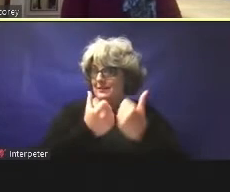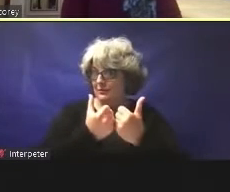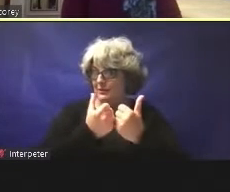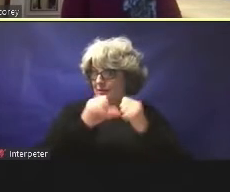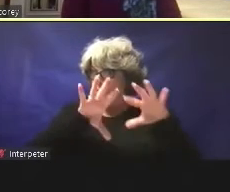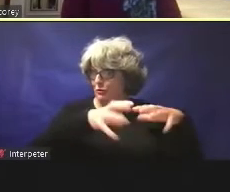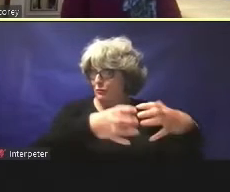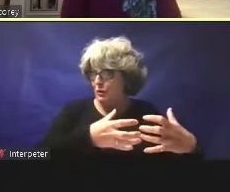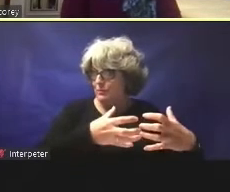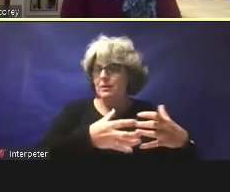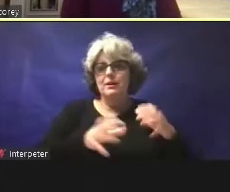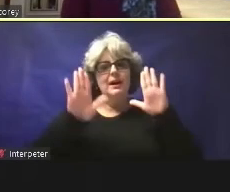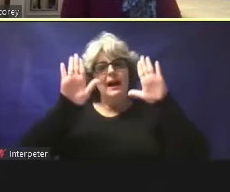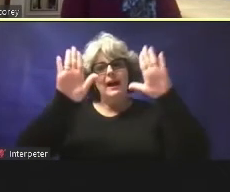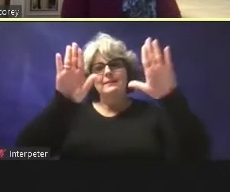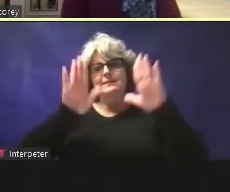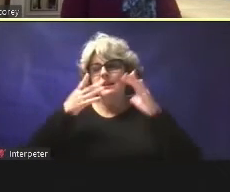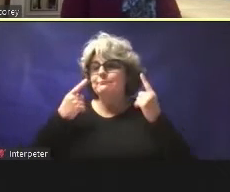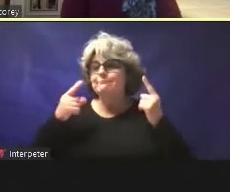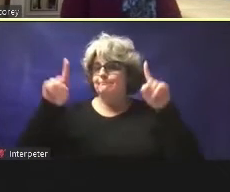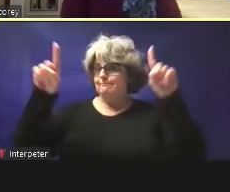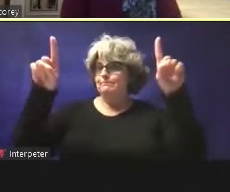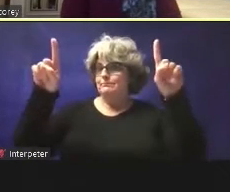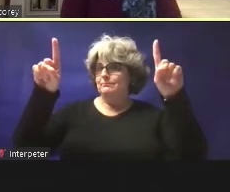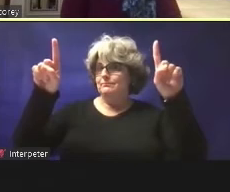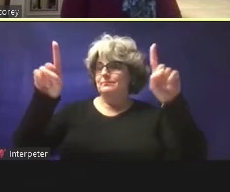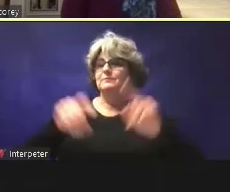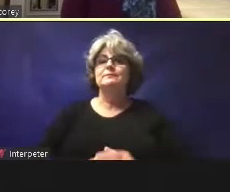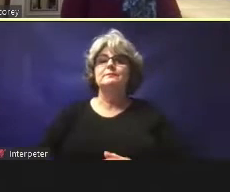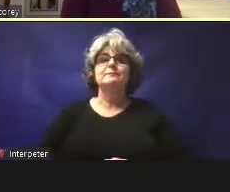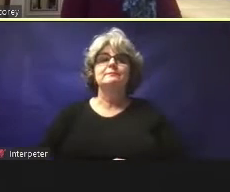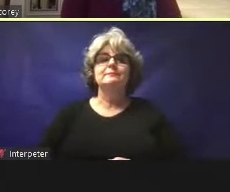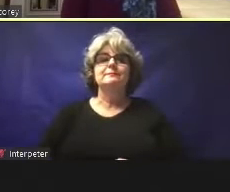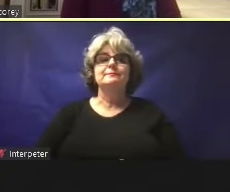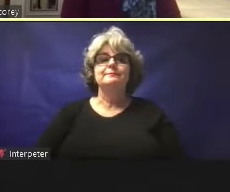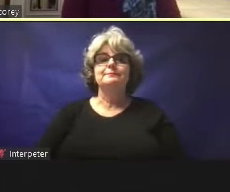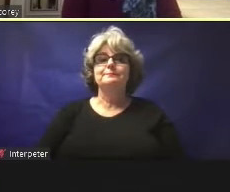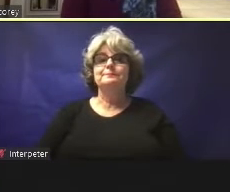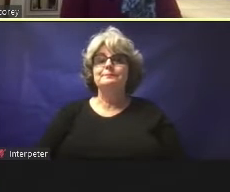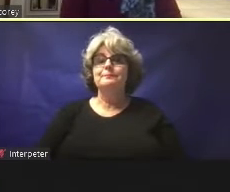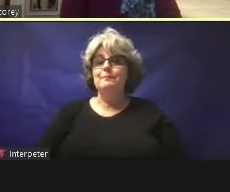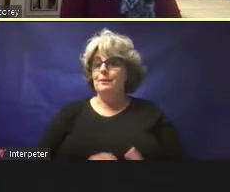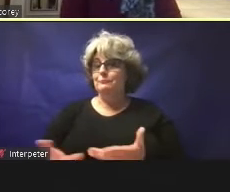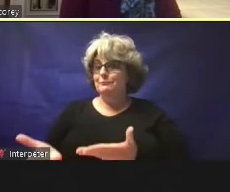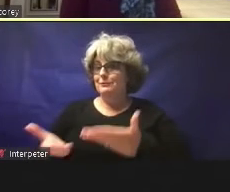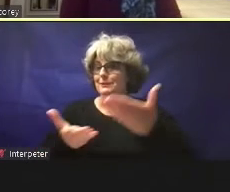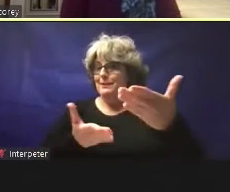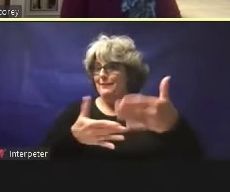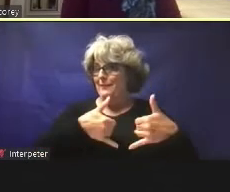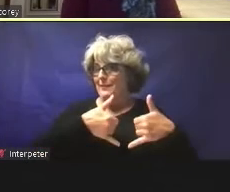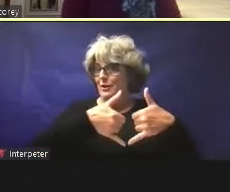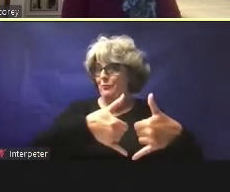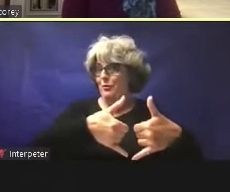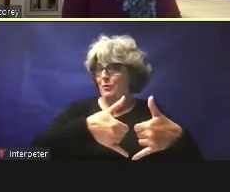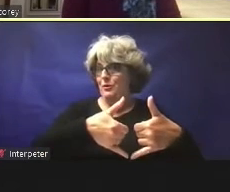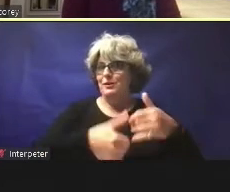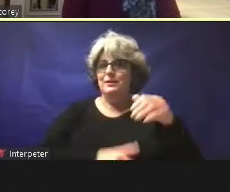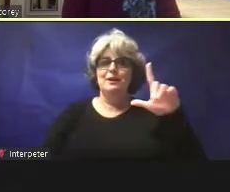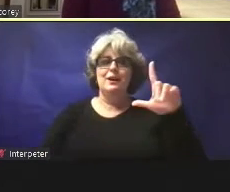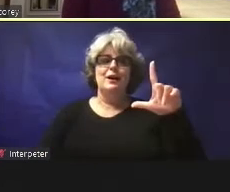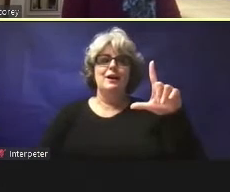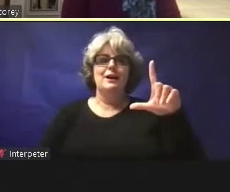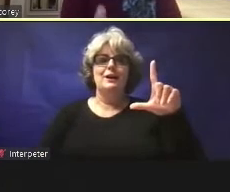affiliate group for their outstanding achievements. And to present that award is Loret